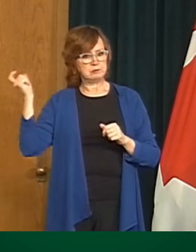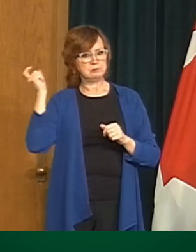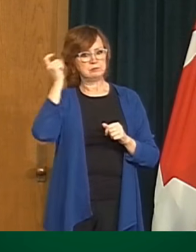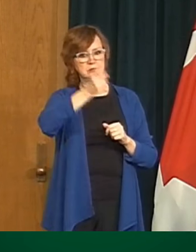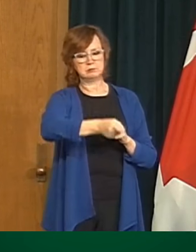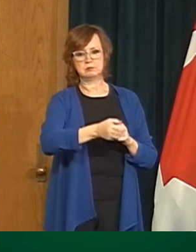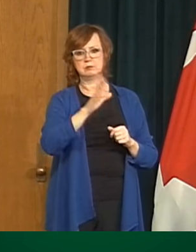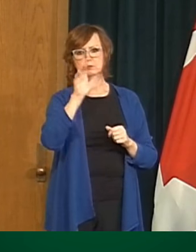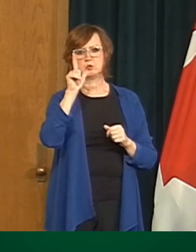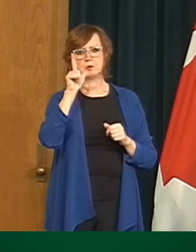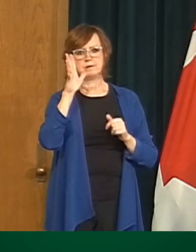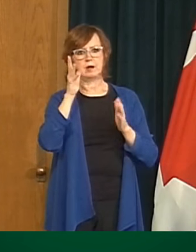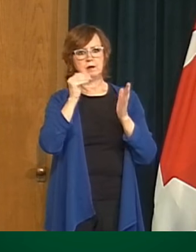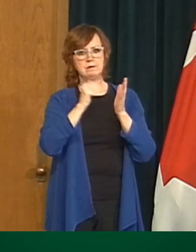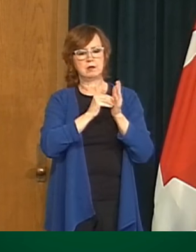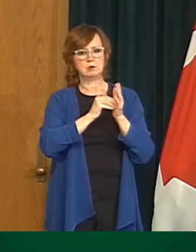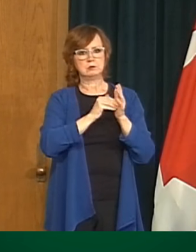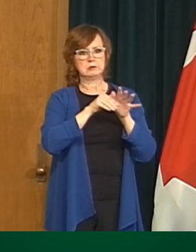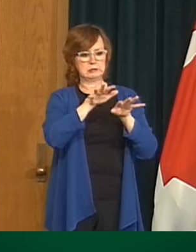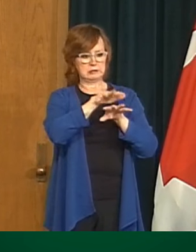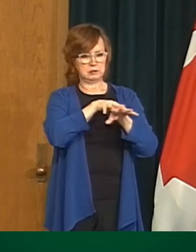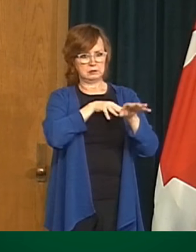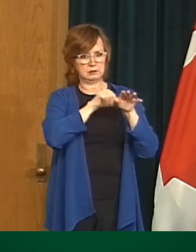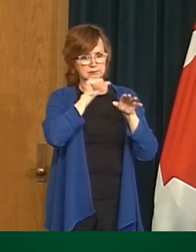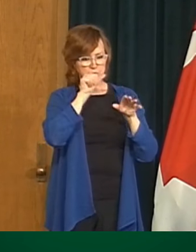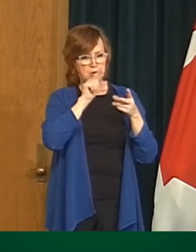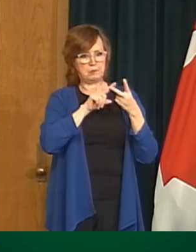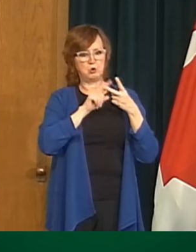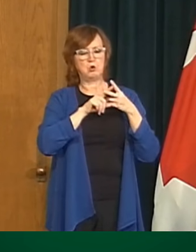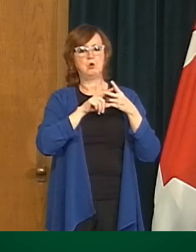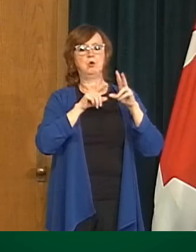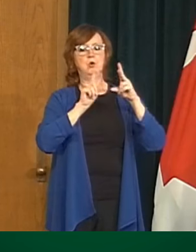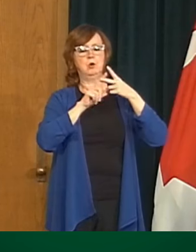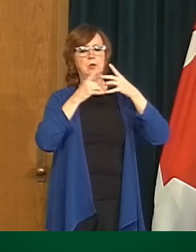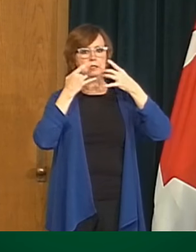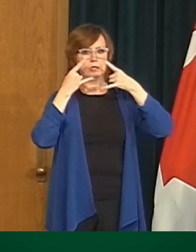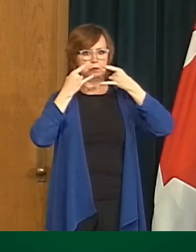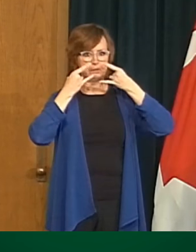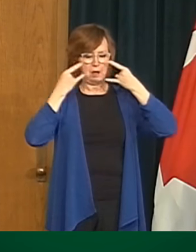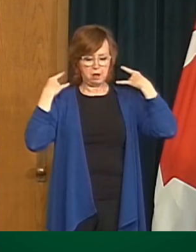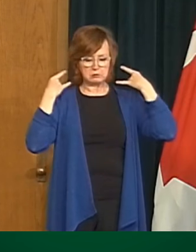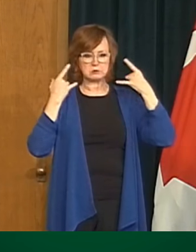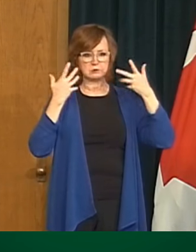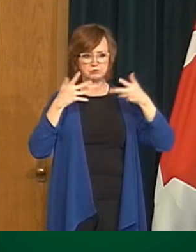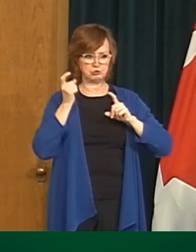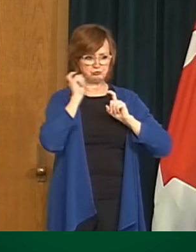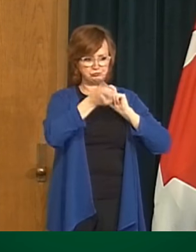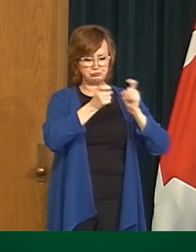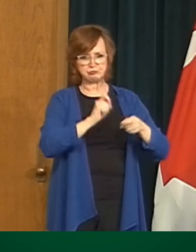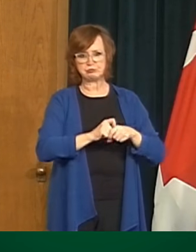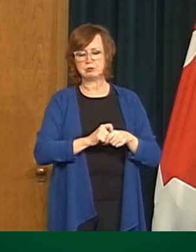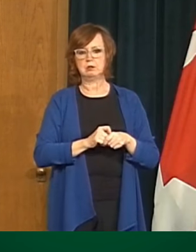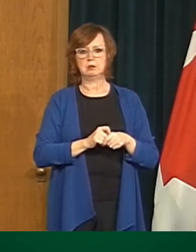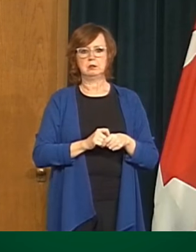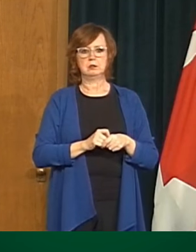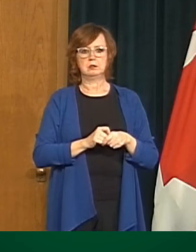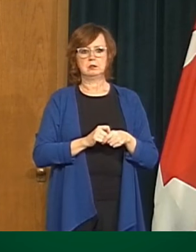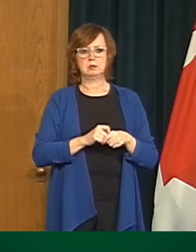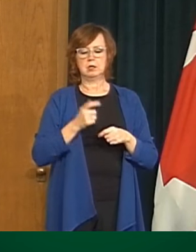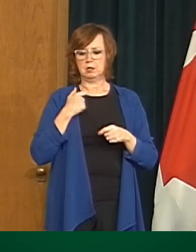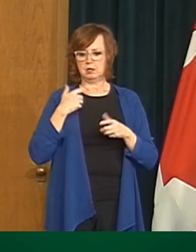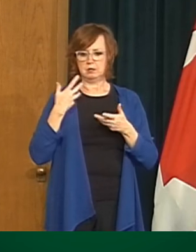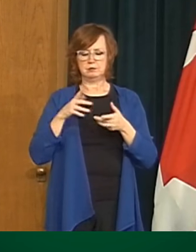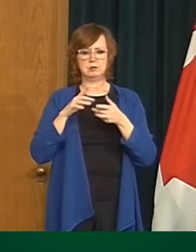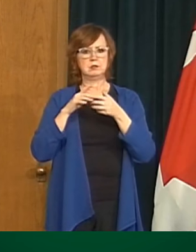25,000 gloves and masks to the community in the surrounding area of Loche as well. And I've had a number of discussions with the Deputy Prime